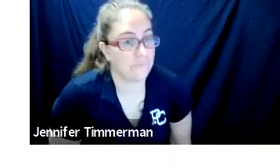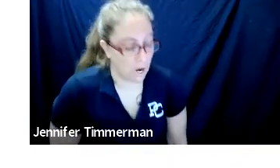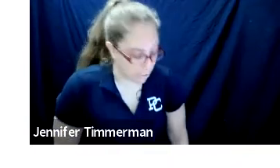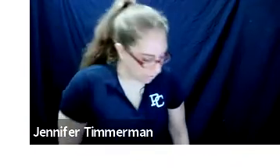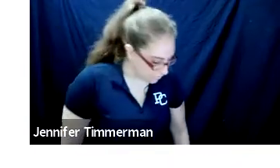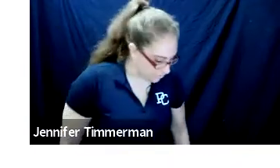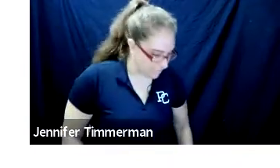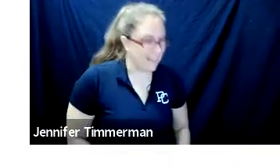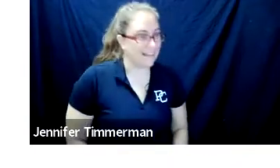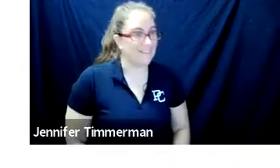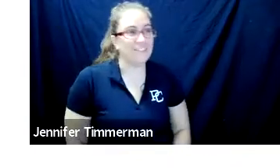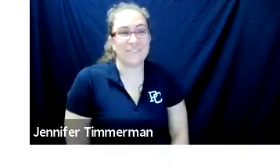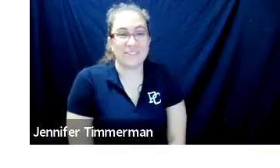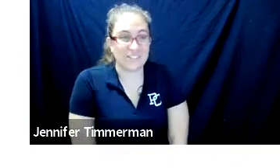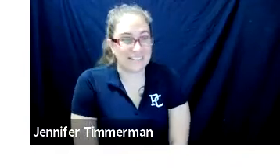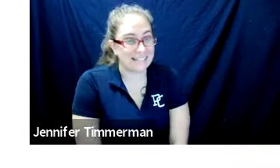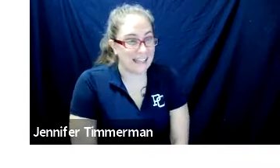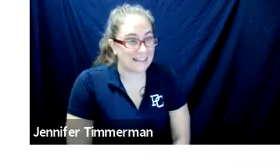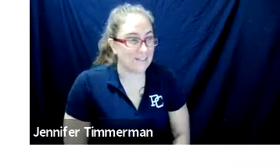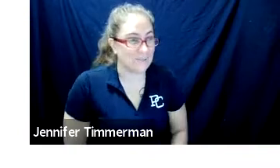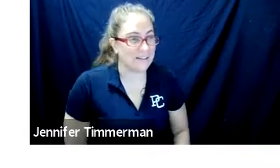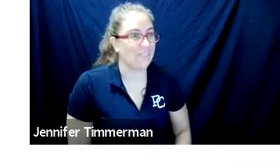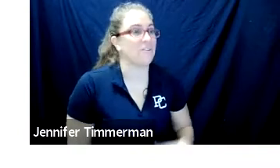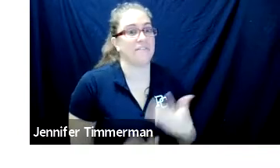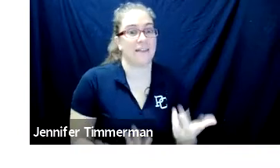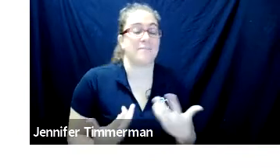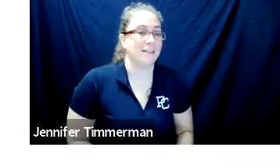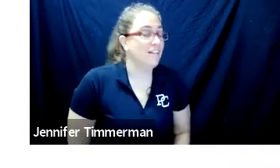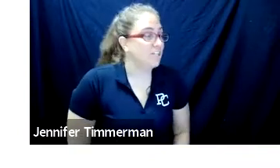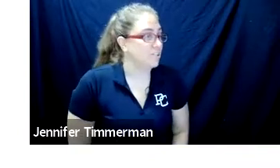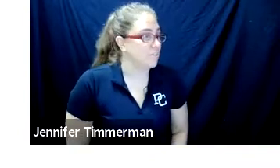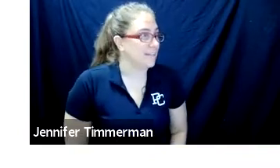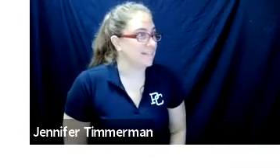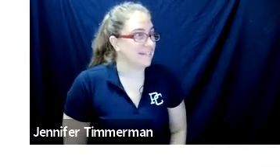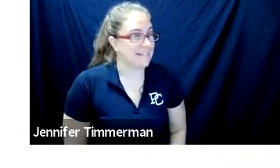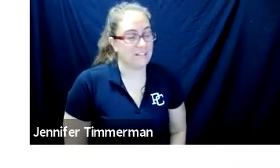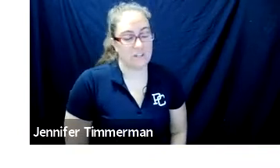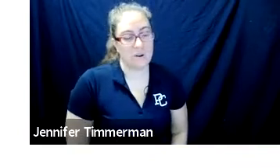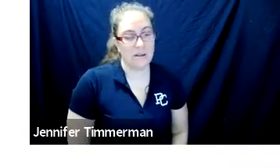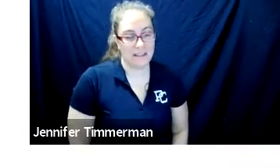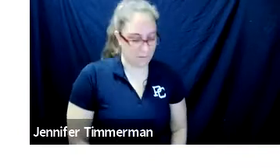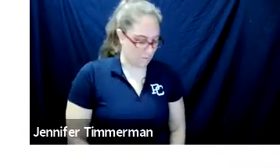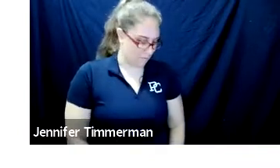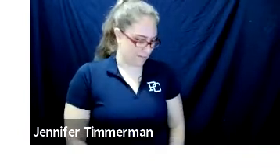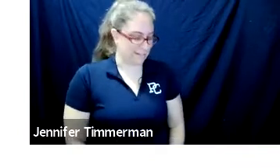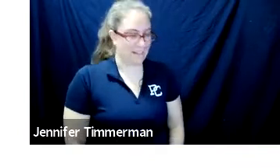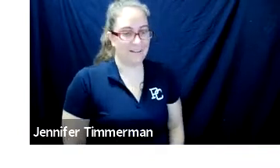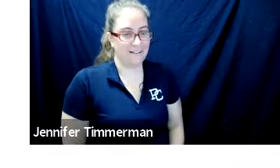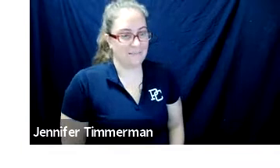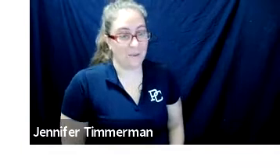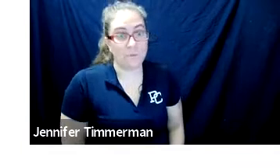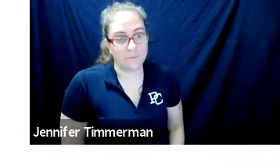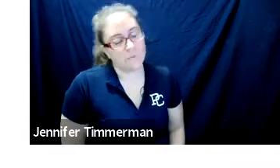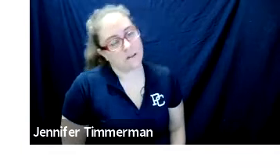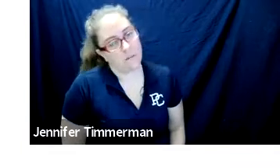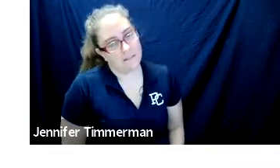with partners just to kind of give each other a chance to sign to one another, and that'll be super easy to see each other on camera and work together.